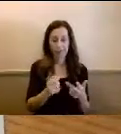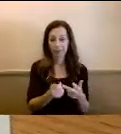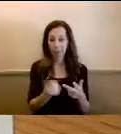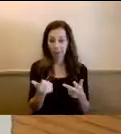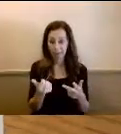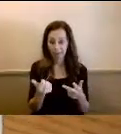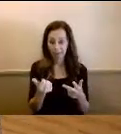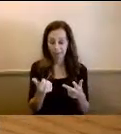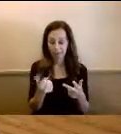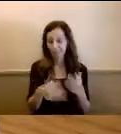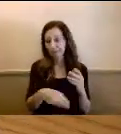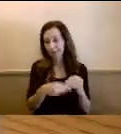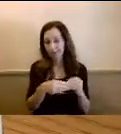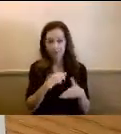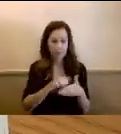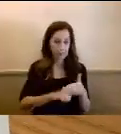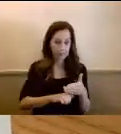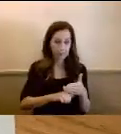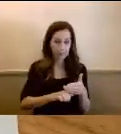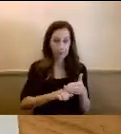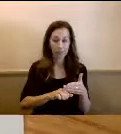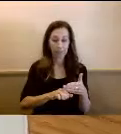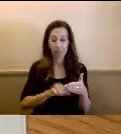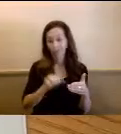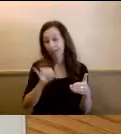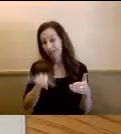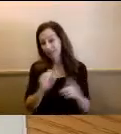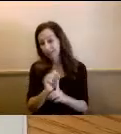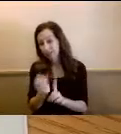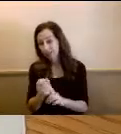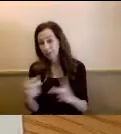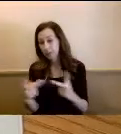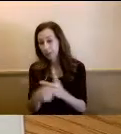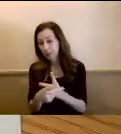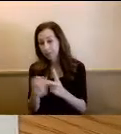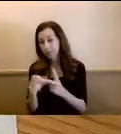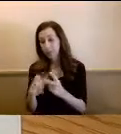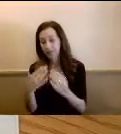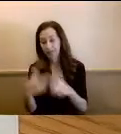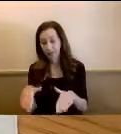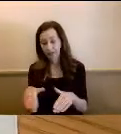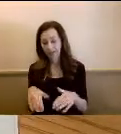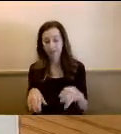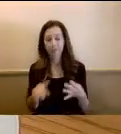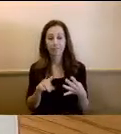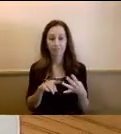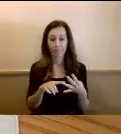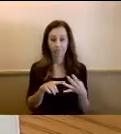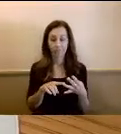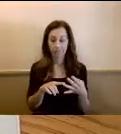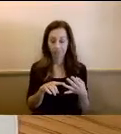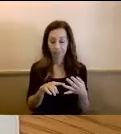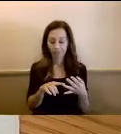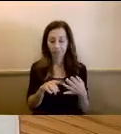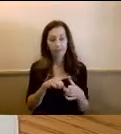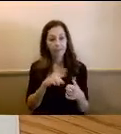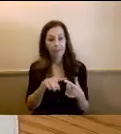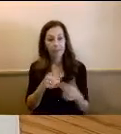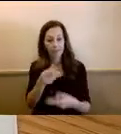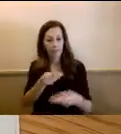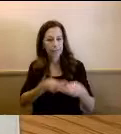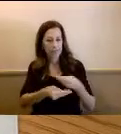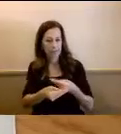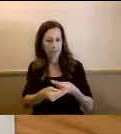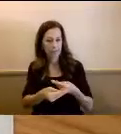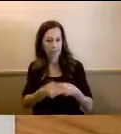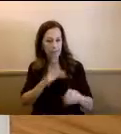what's added, subtracted, or, in this case, multiplied or divided, and then you're going